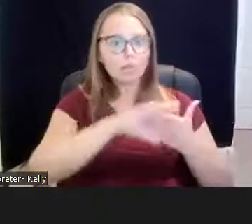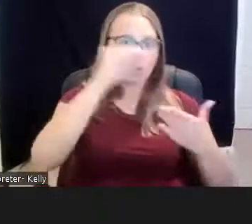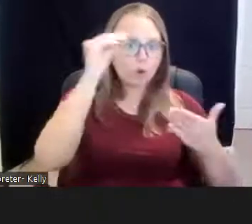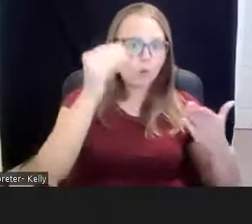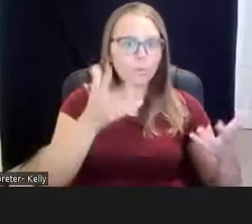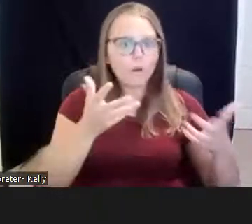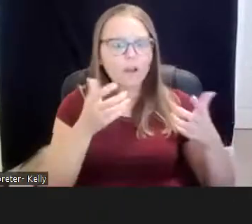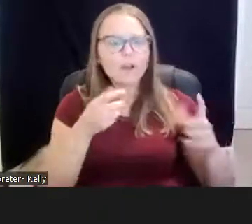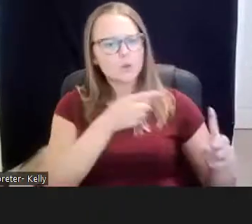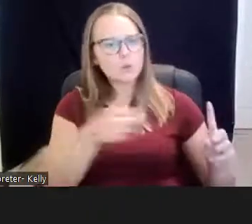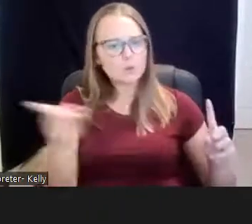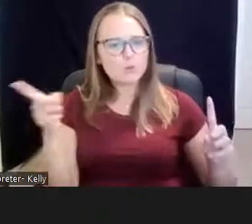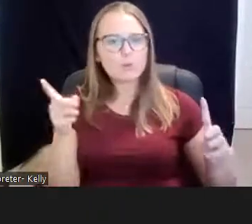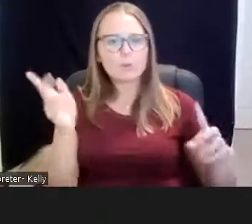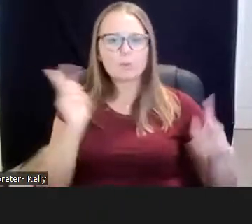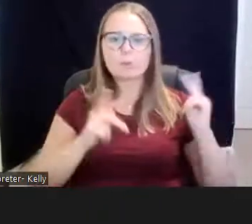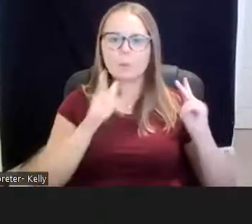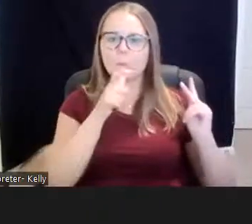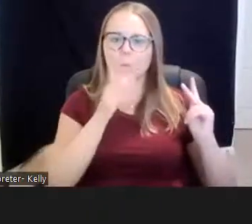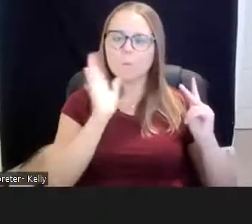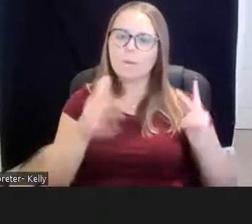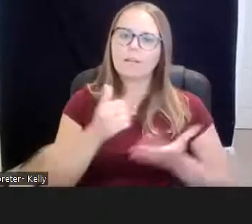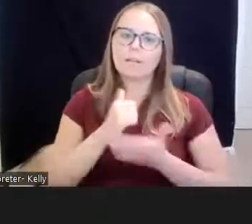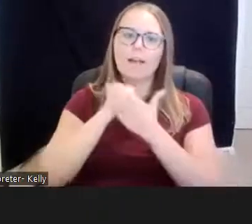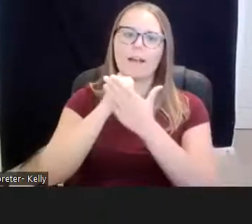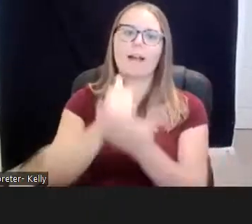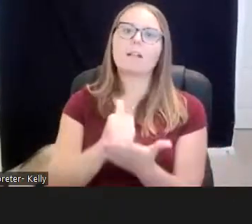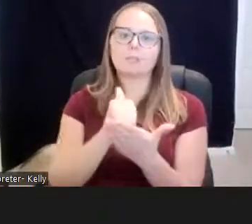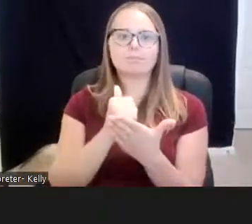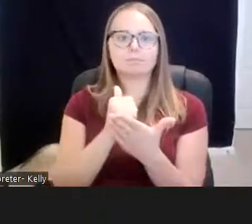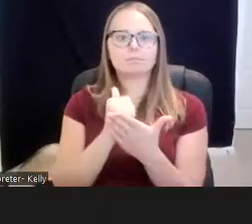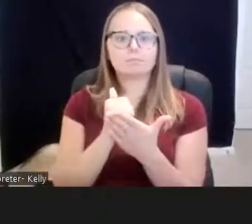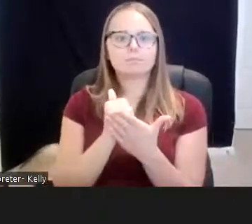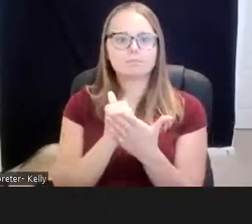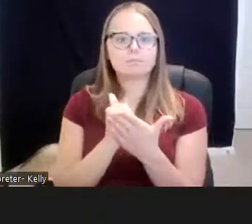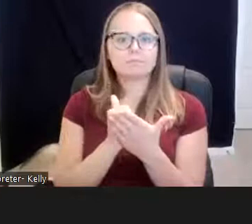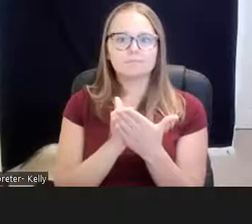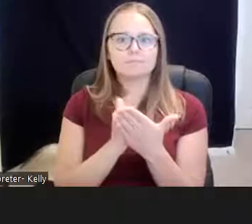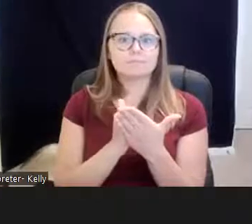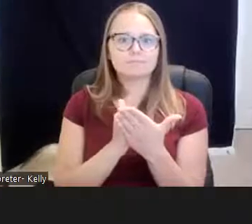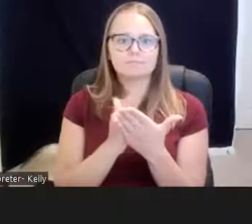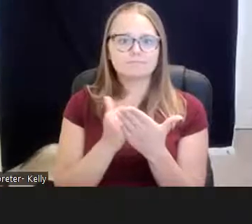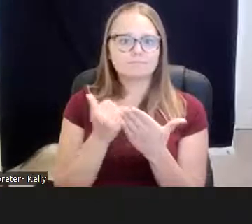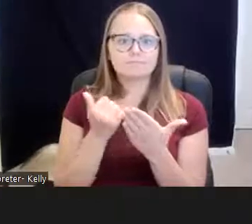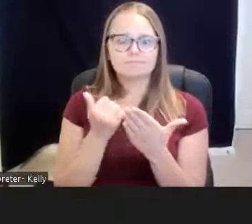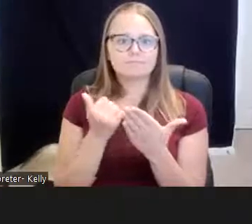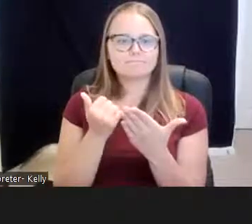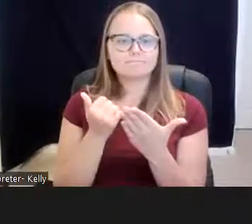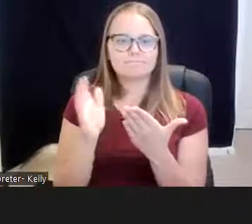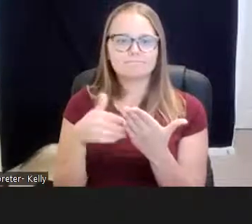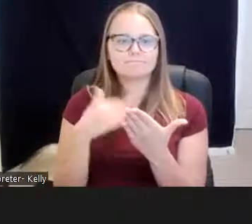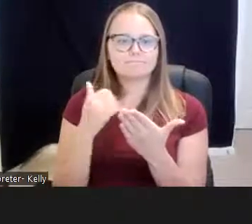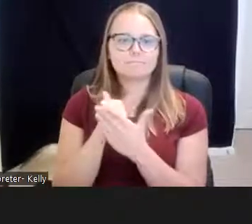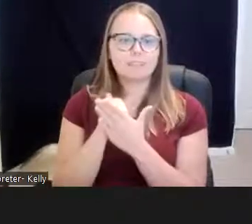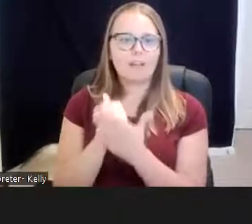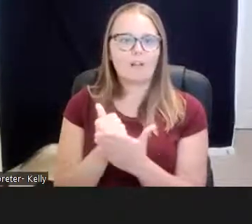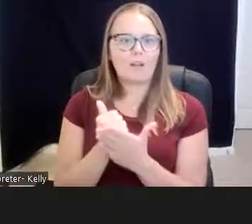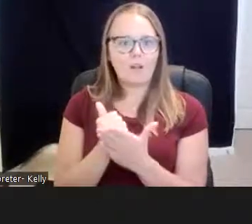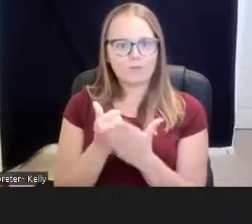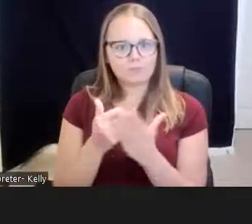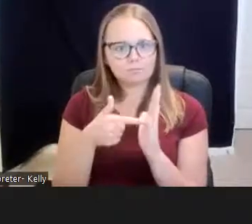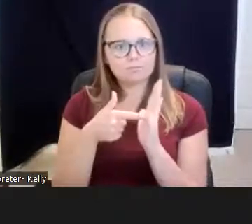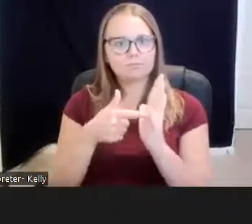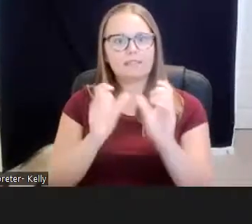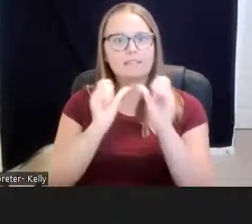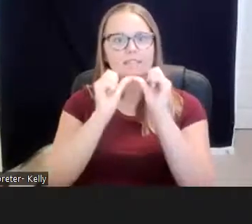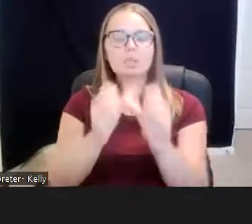you're the ones who I think are going to help really bring this our knowledge to the forefront. And so thank